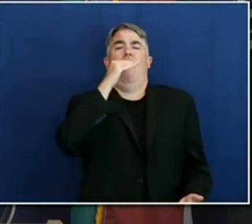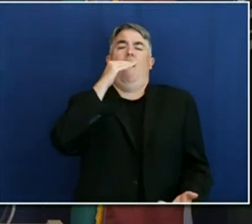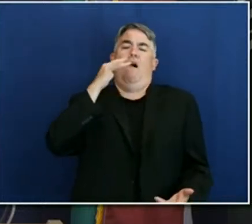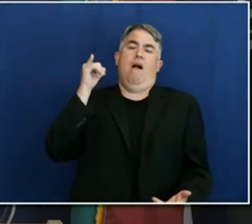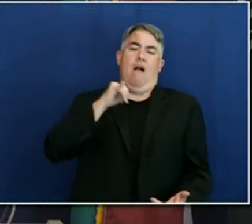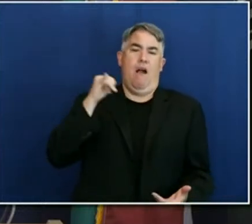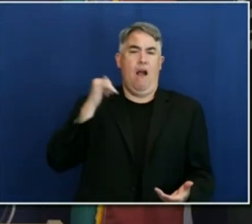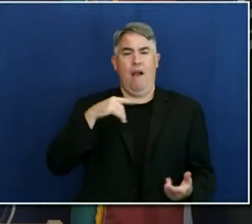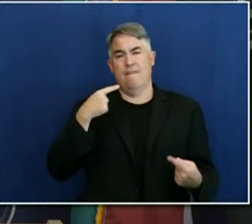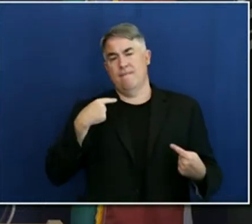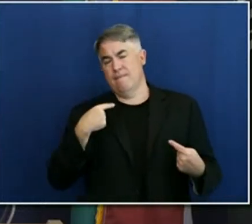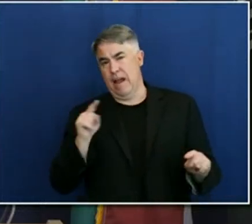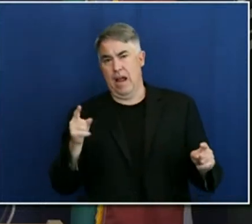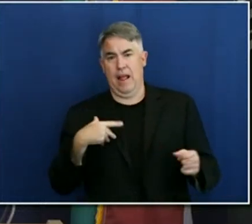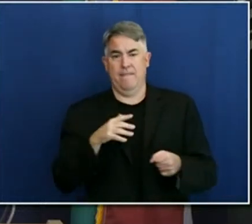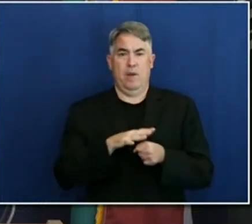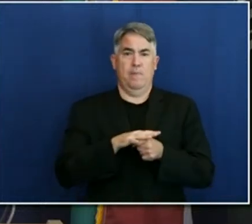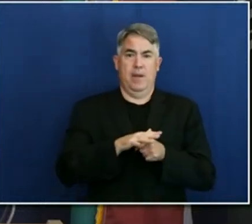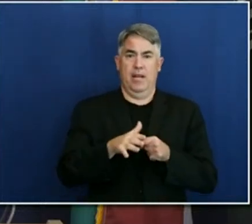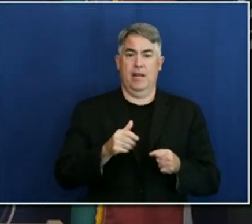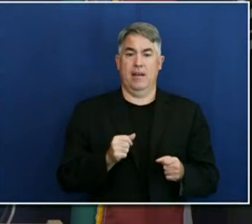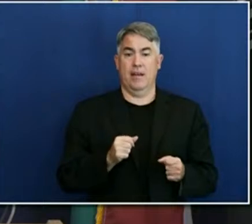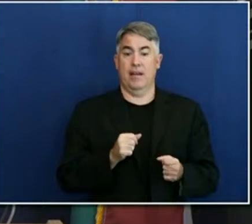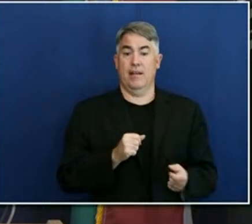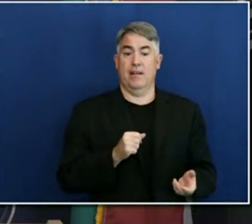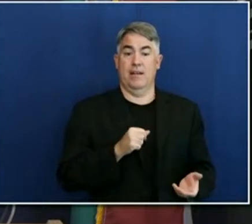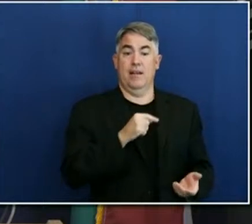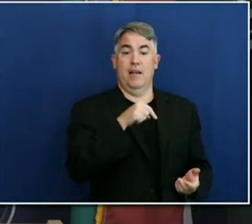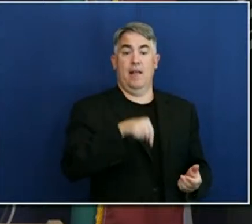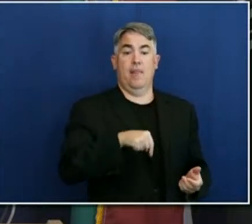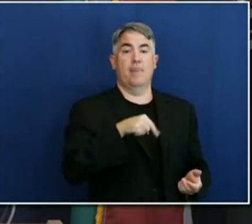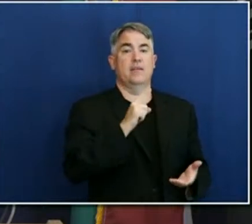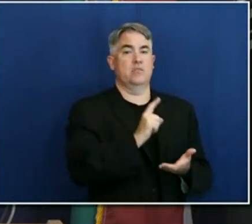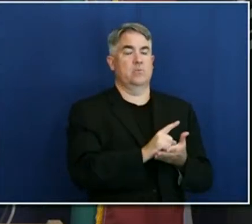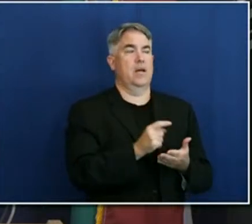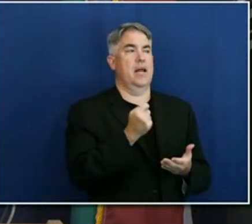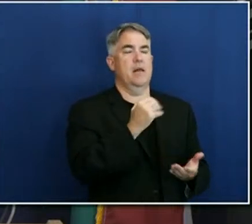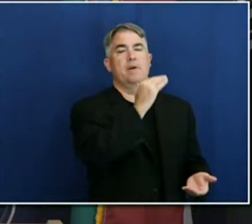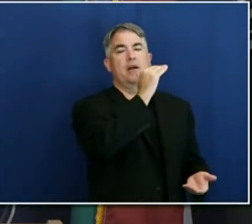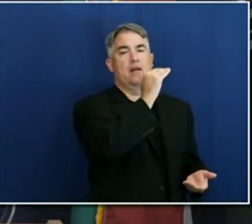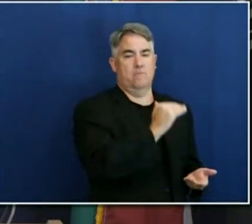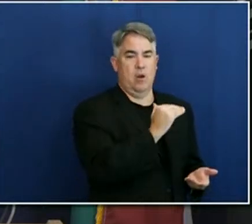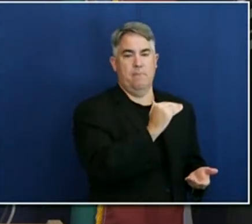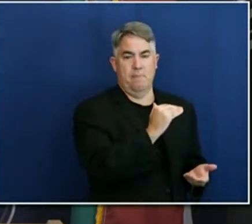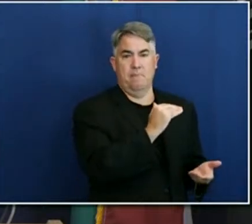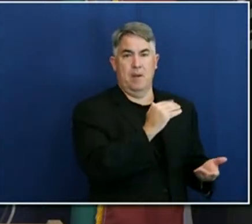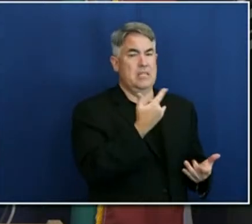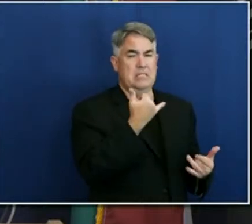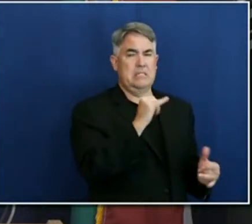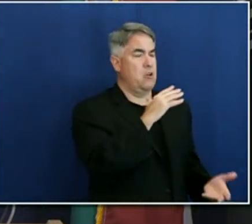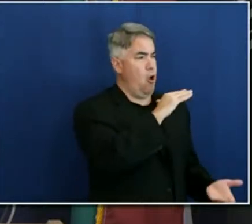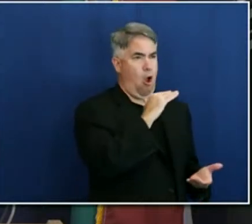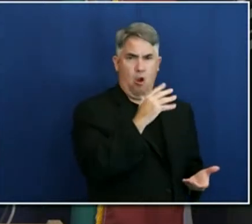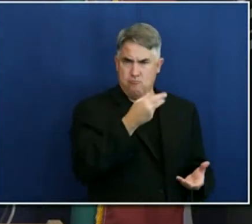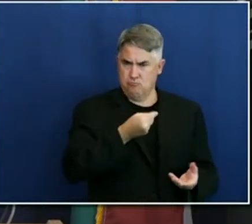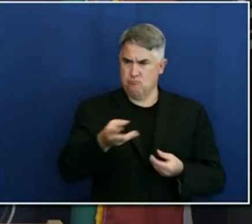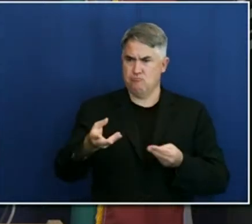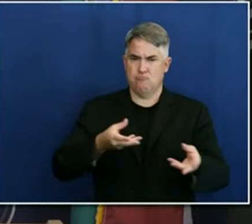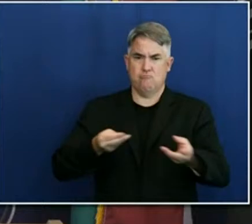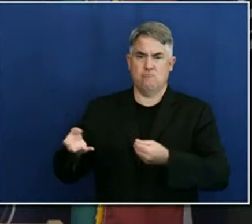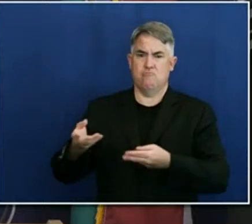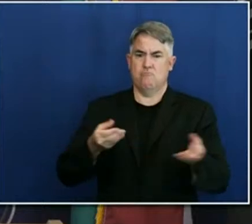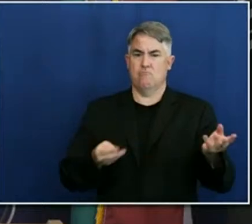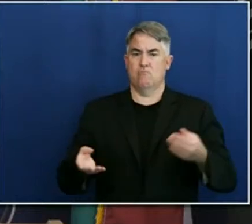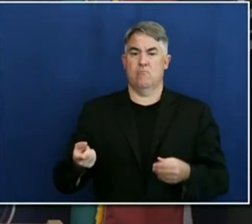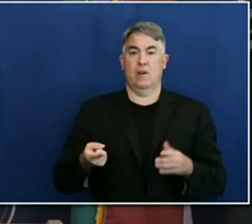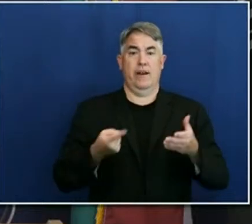This week we got about what we got last week, just a little bit less, but holding very steady. We suspect next week may be an increase, but we won't know